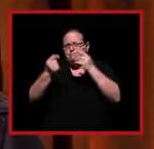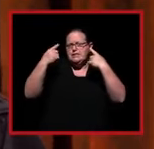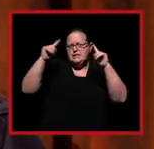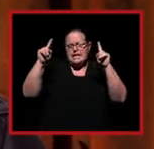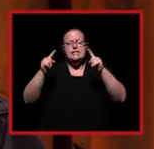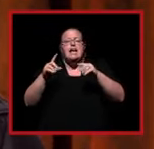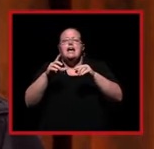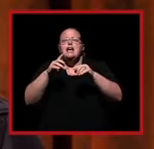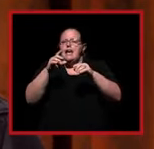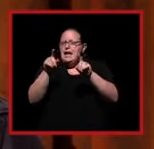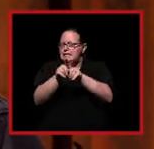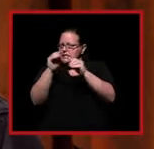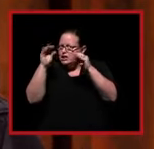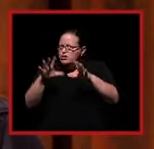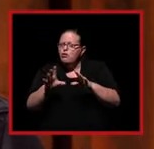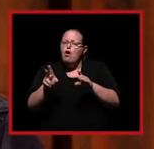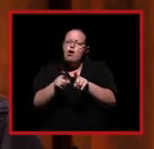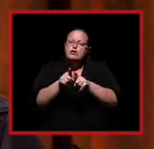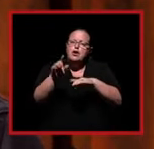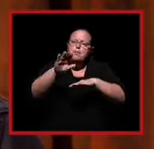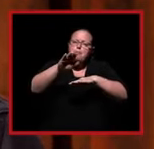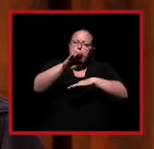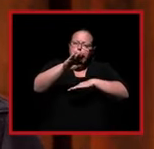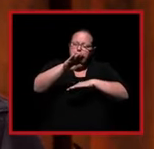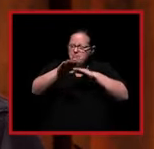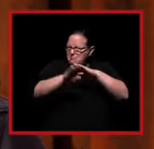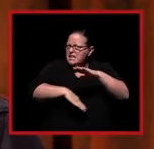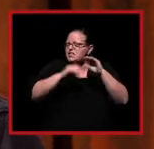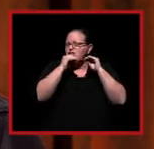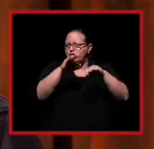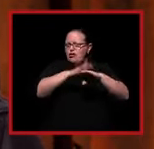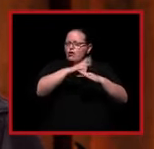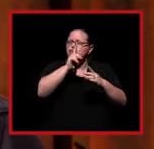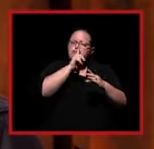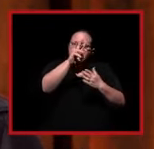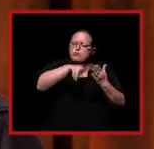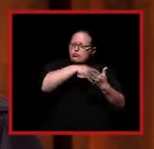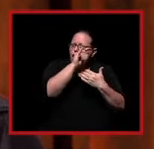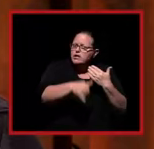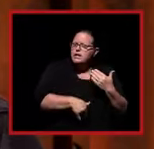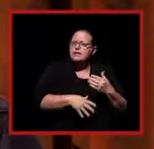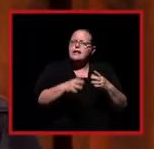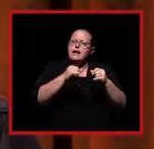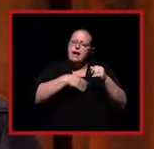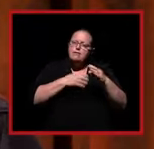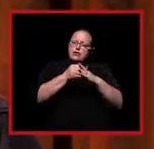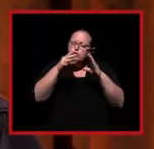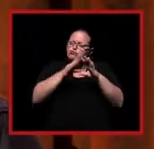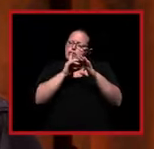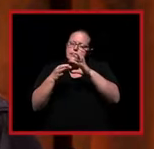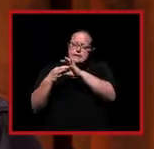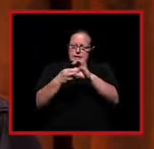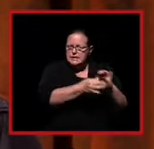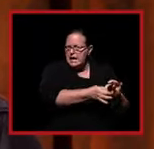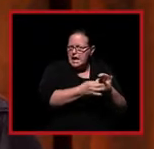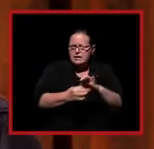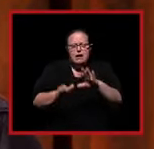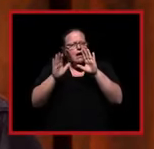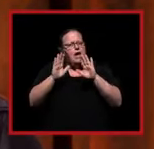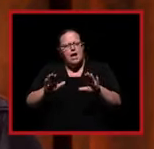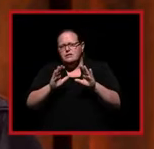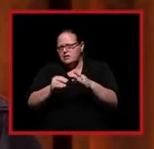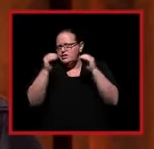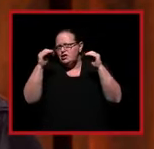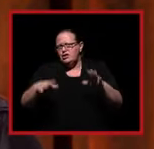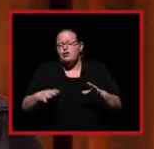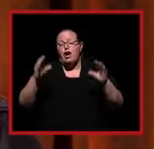learning exercises that emphasize the importance of teamwork and connection. Professor Brian Candido is truly an excellent teacher